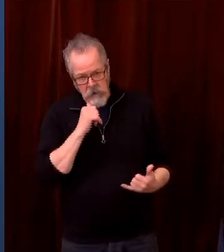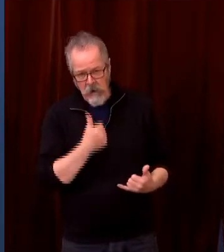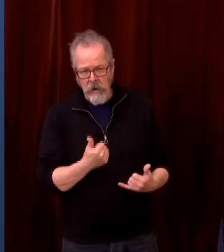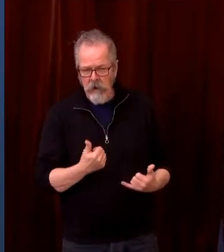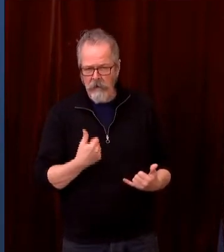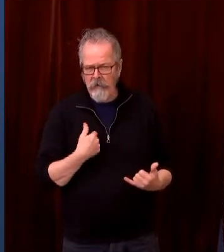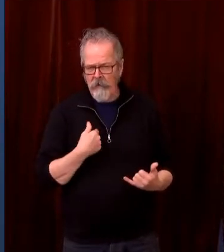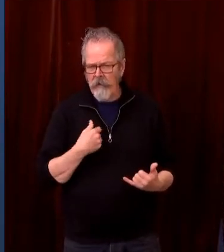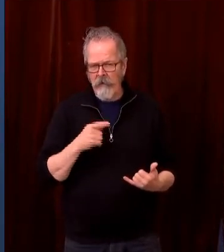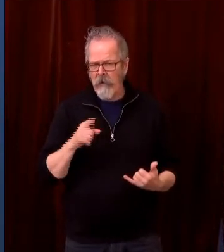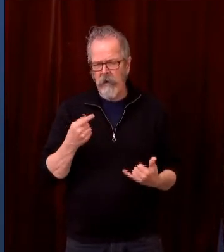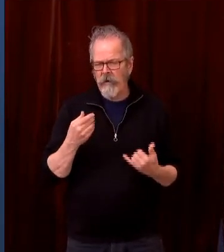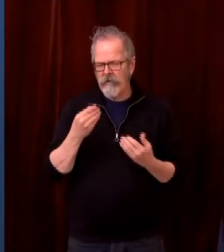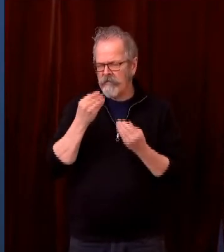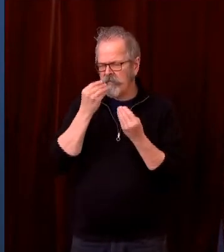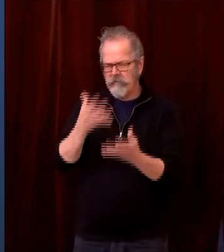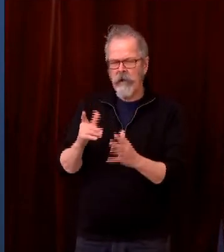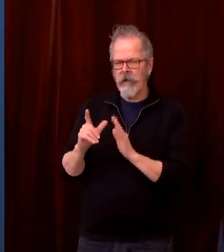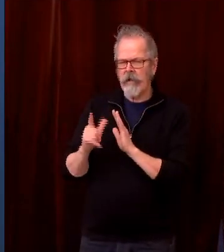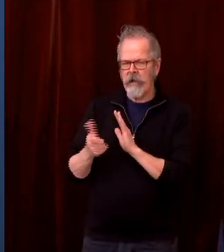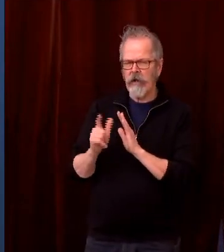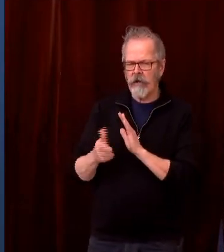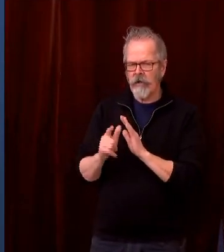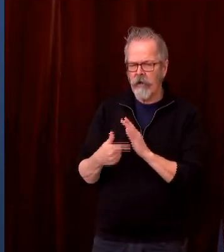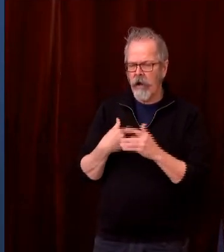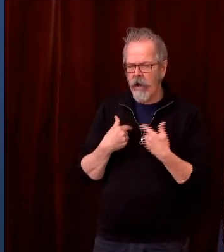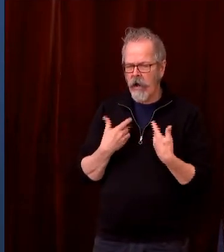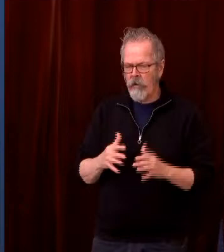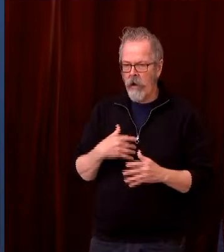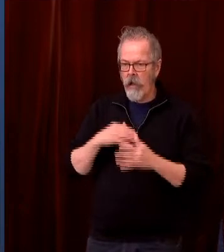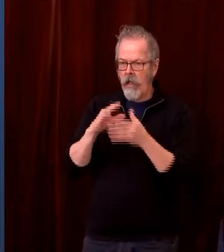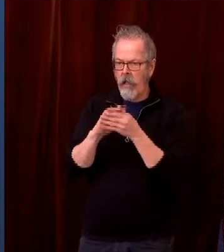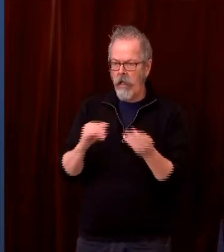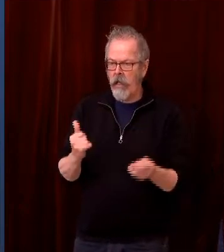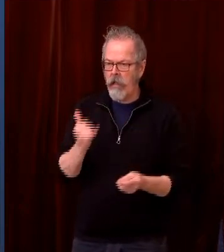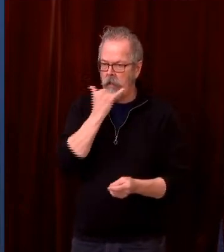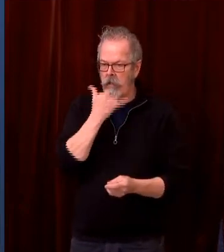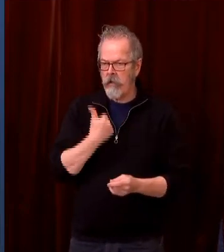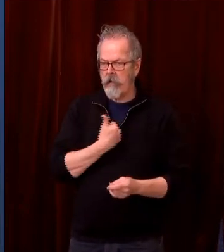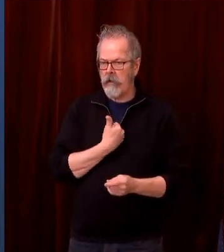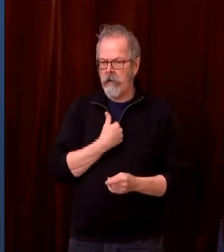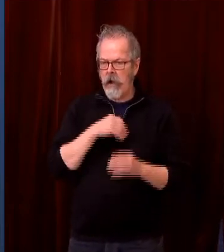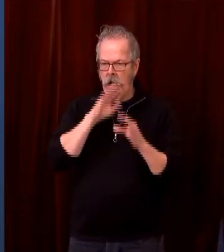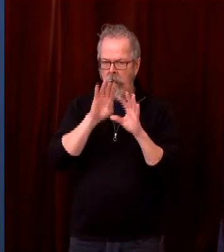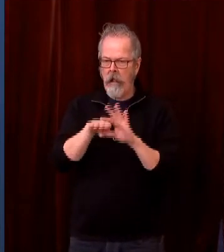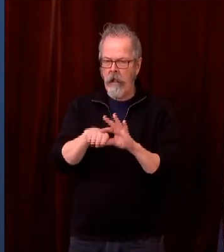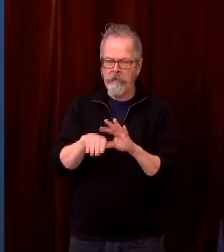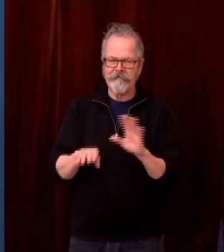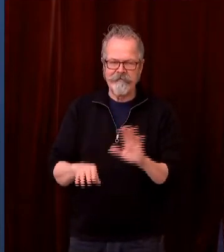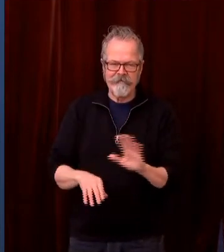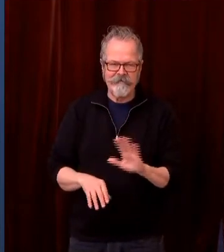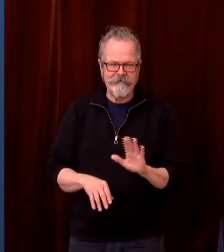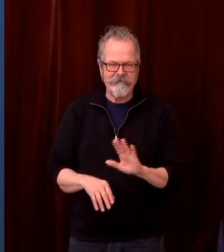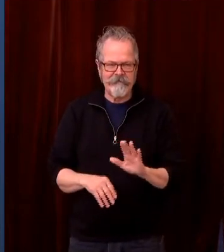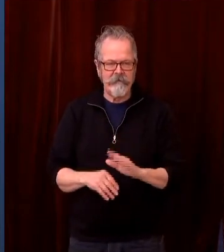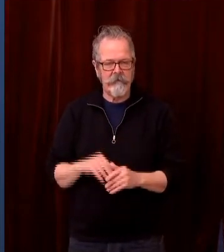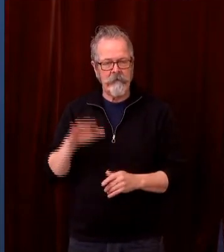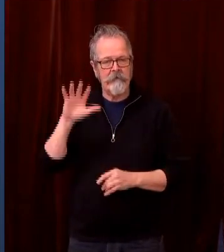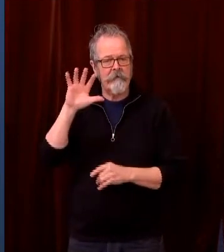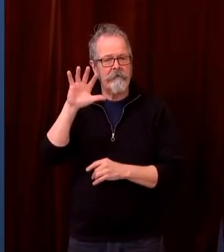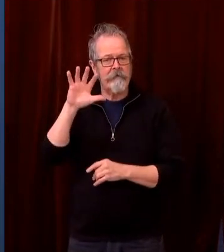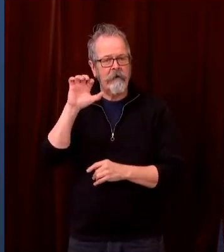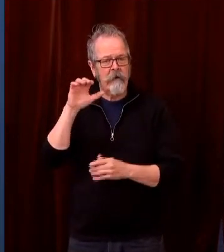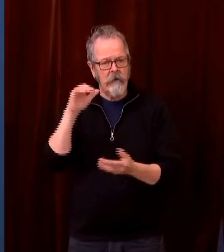The 500,000, that is both people who, that is the number of doses that have been administered and reported to the state. So it